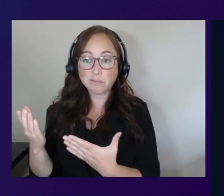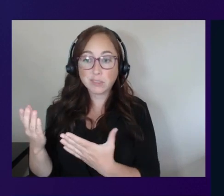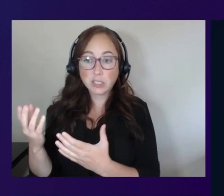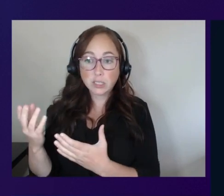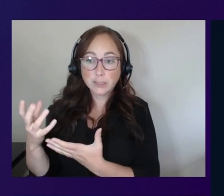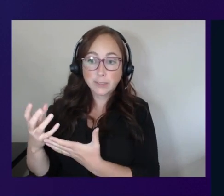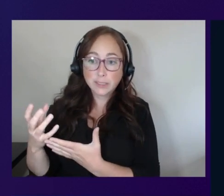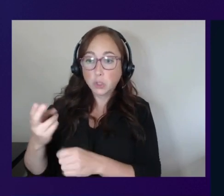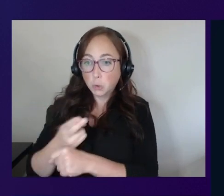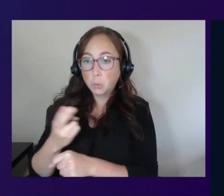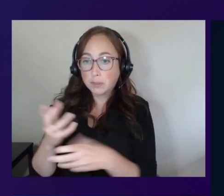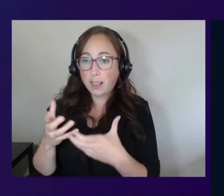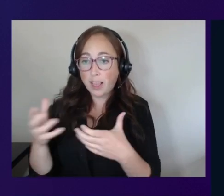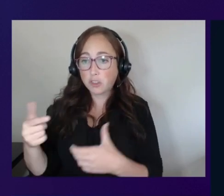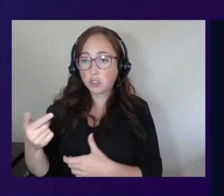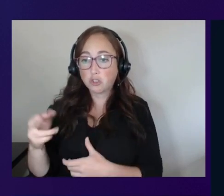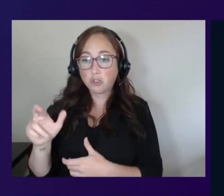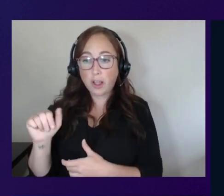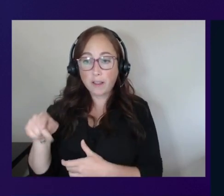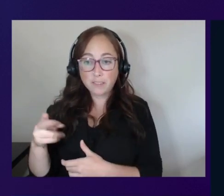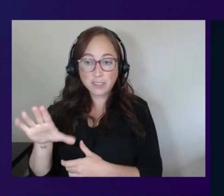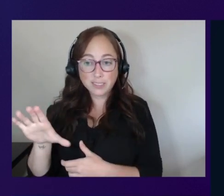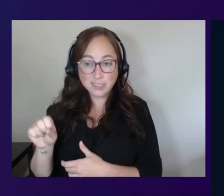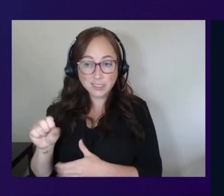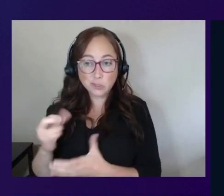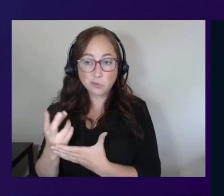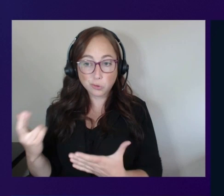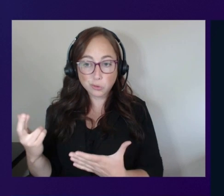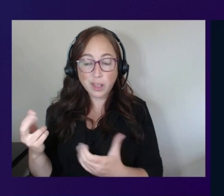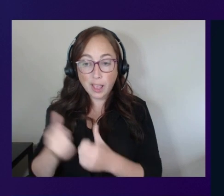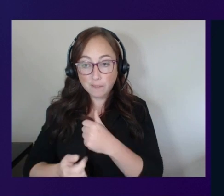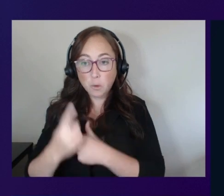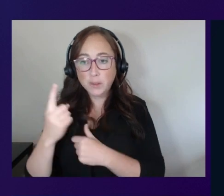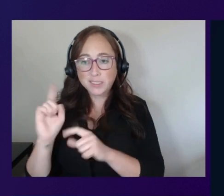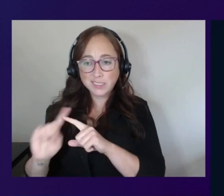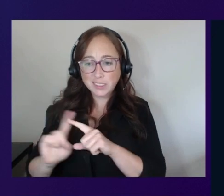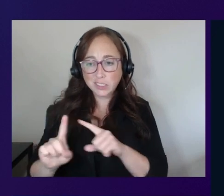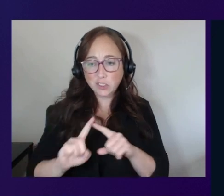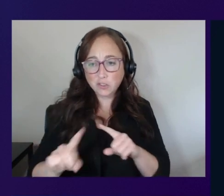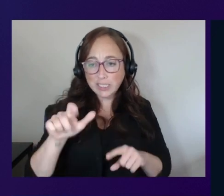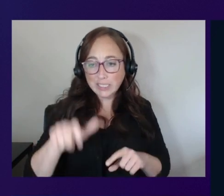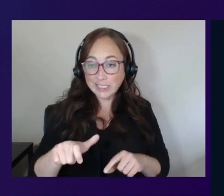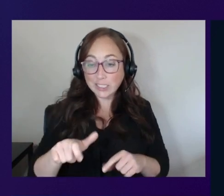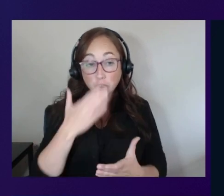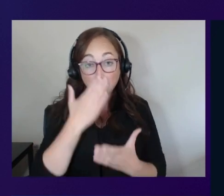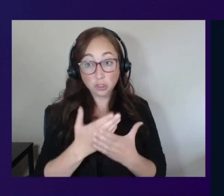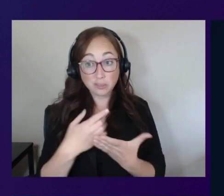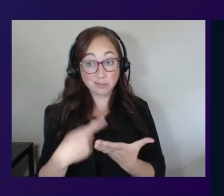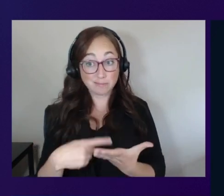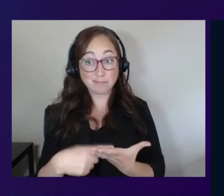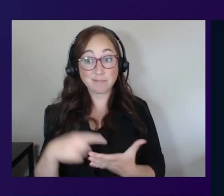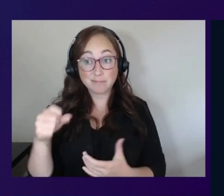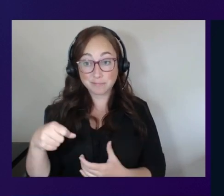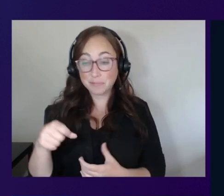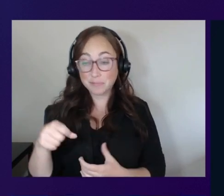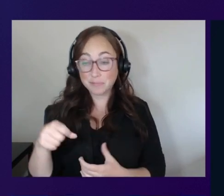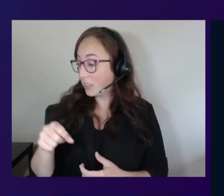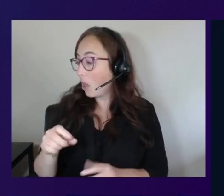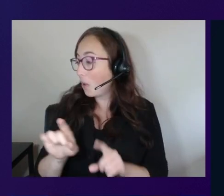graphics resources as well. So everybody has different needs. This is great that you can address those needs. Yes, definitely.